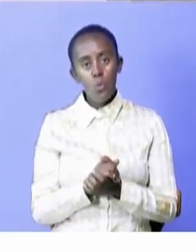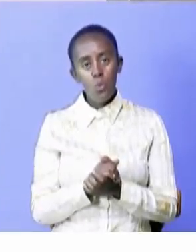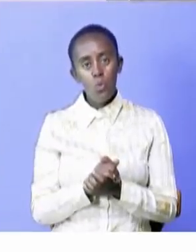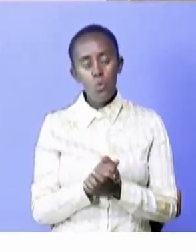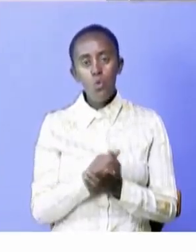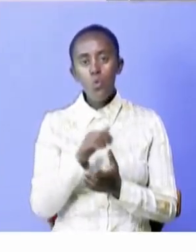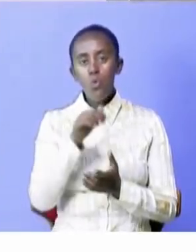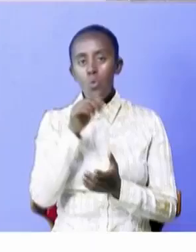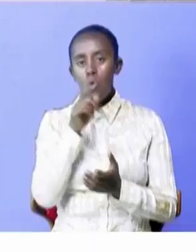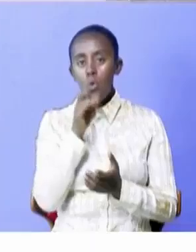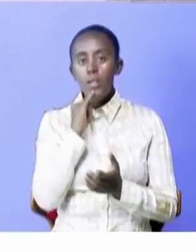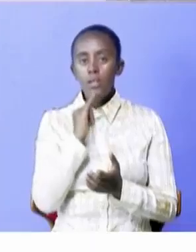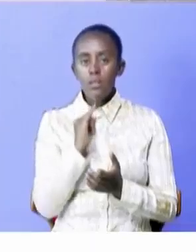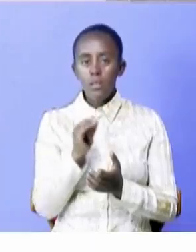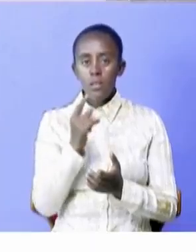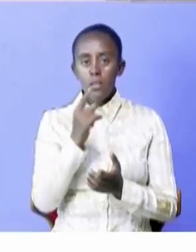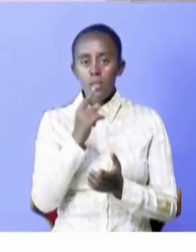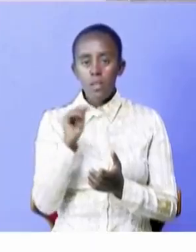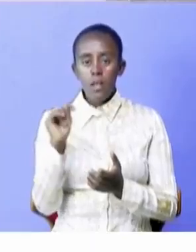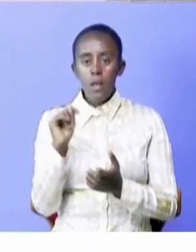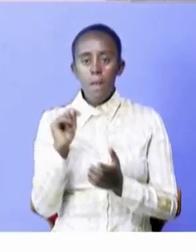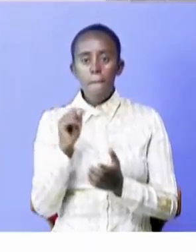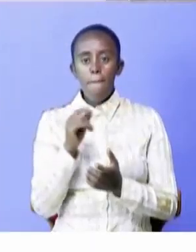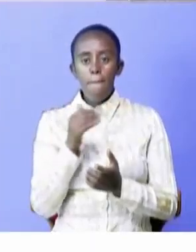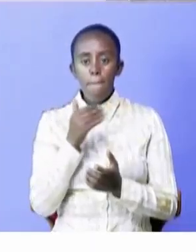who is the best